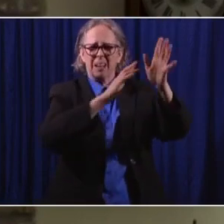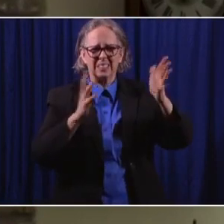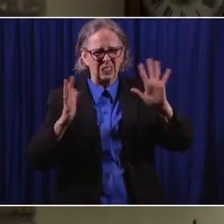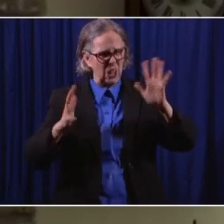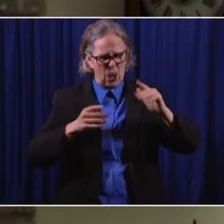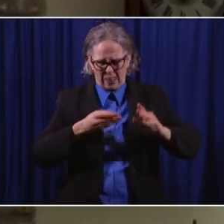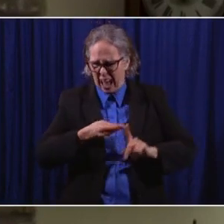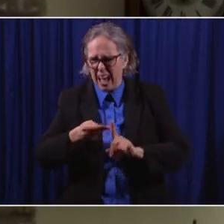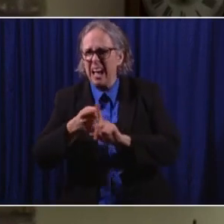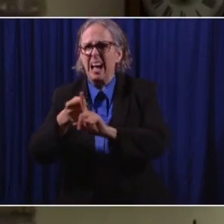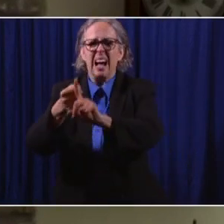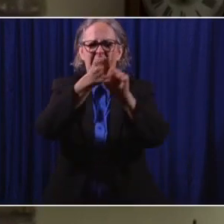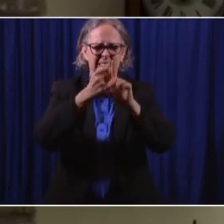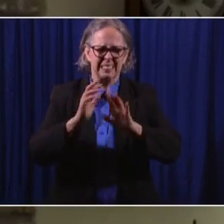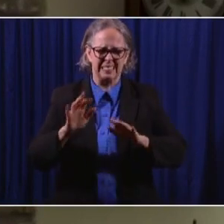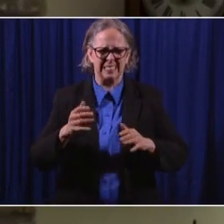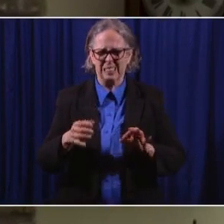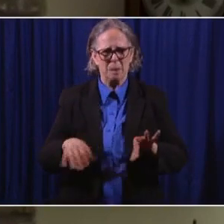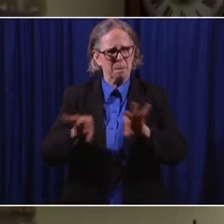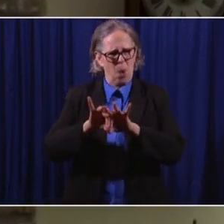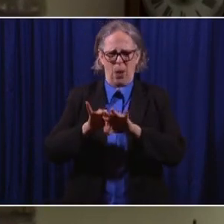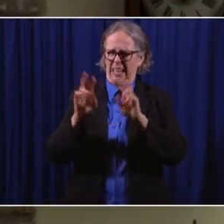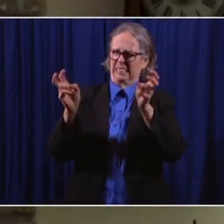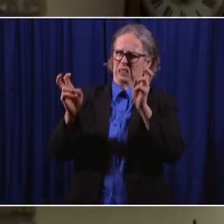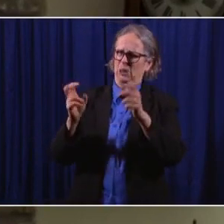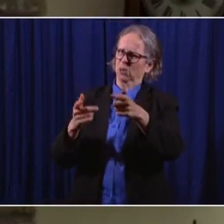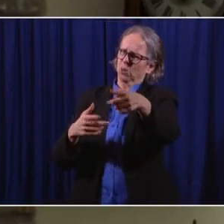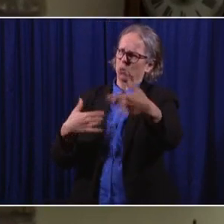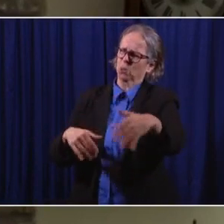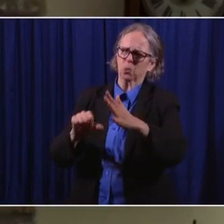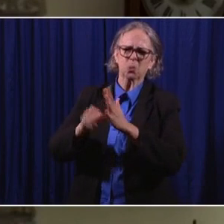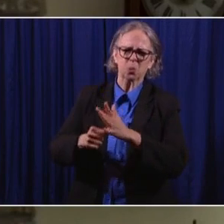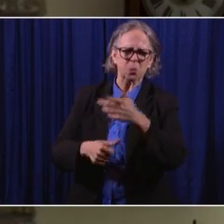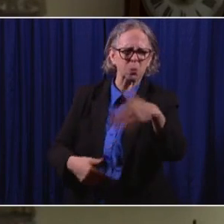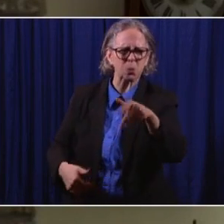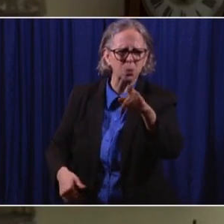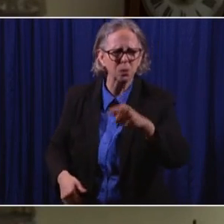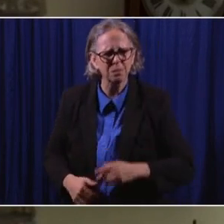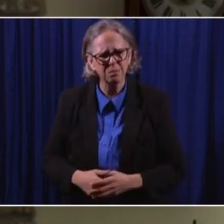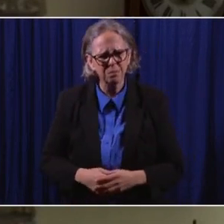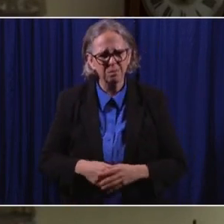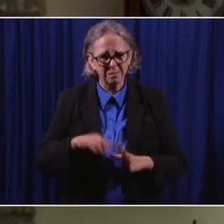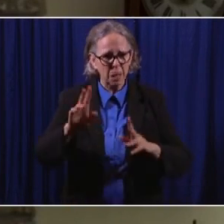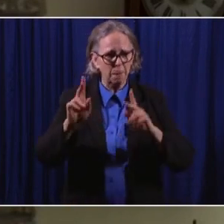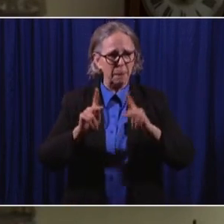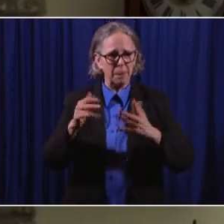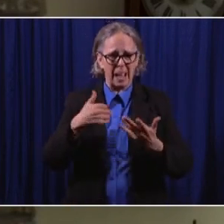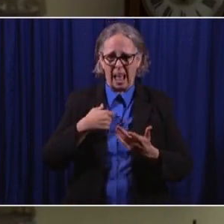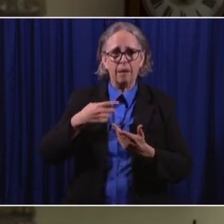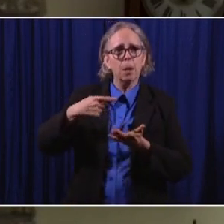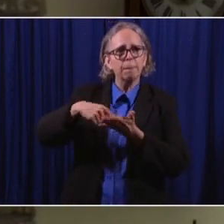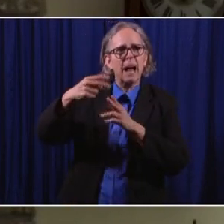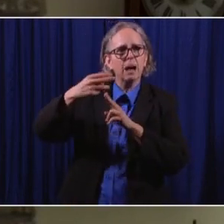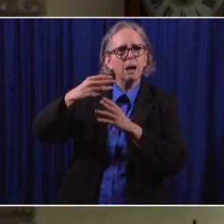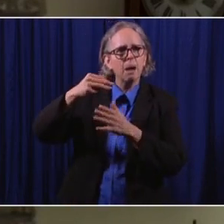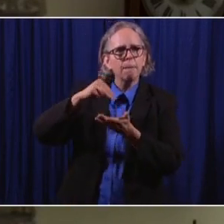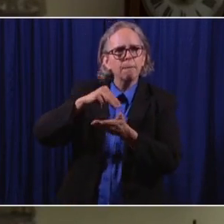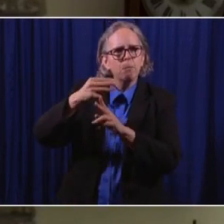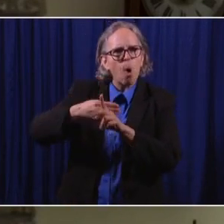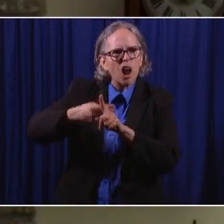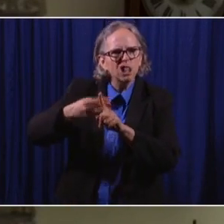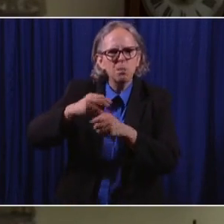real significant impact. And second, to people who have mortgages. So those are three things that